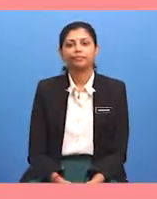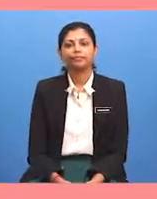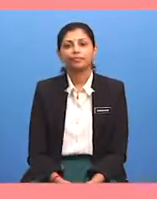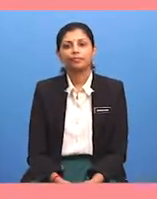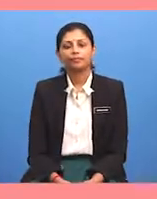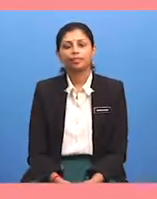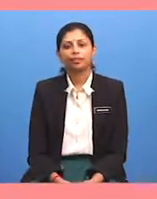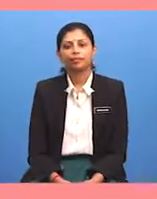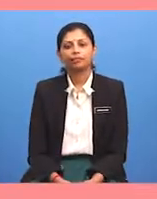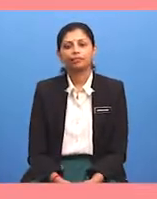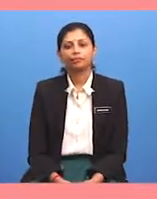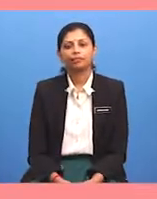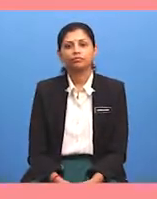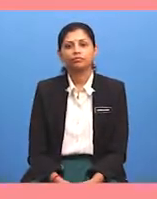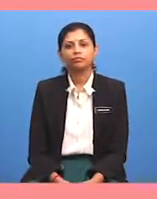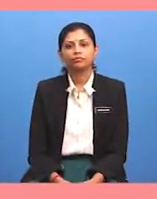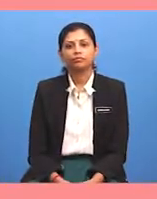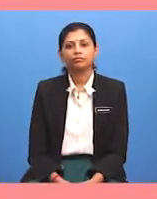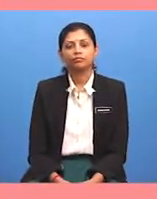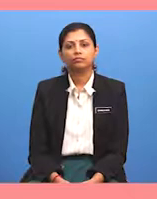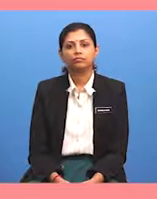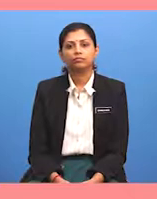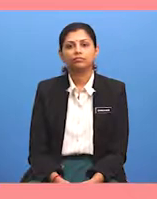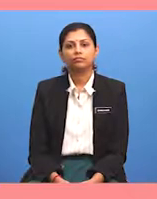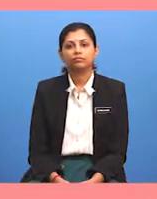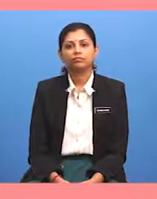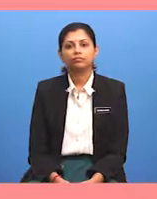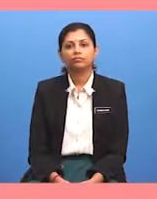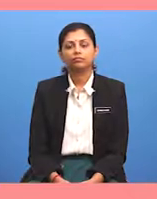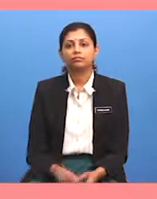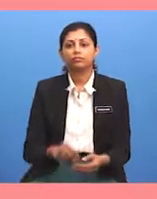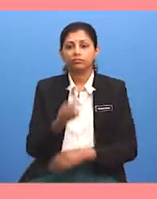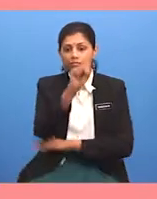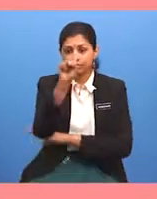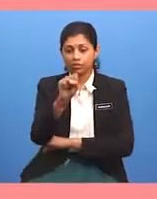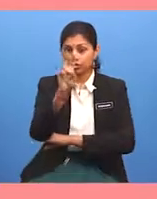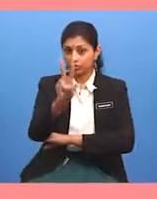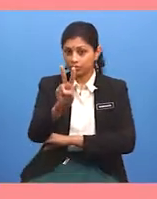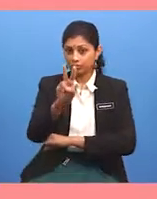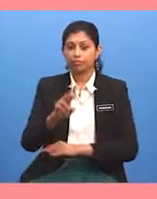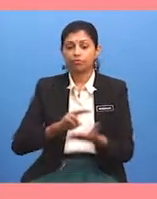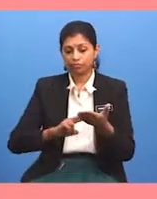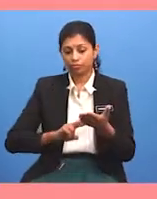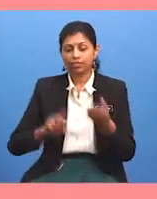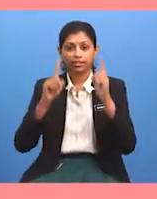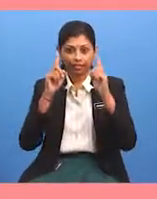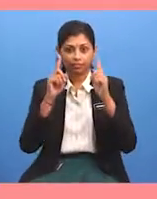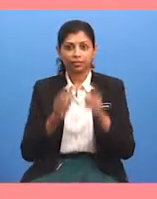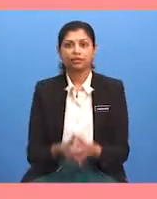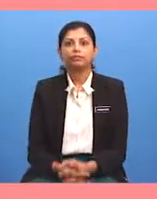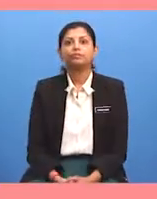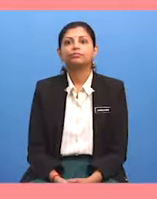Therefore, the answer is C. Question 2. How are the contents of